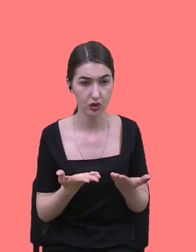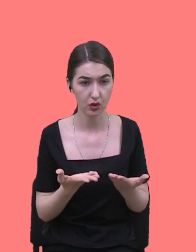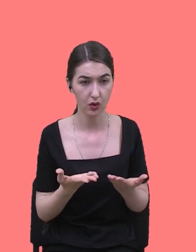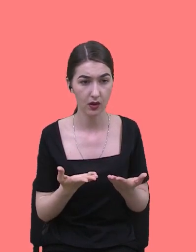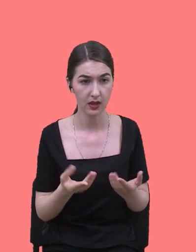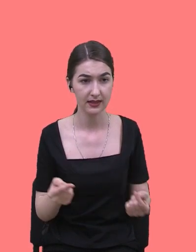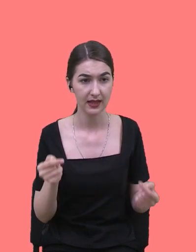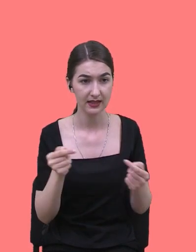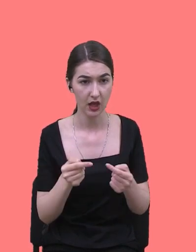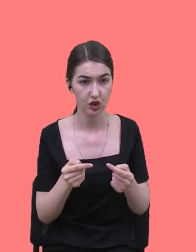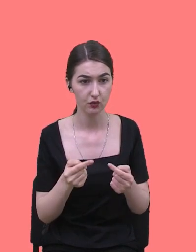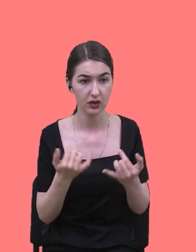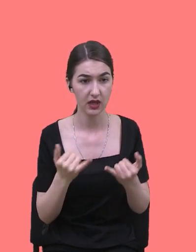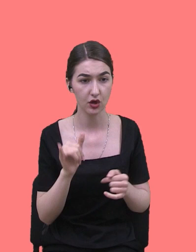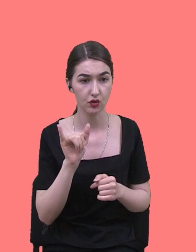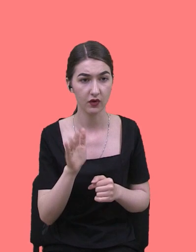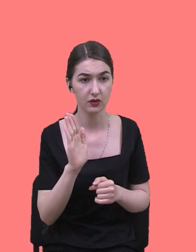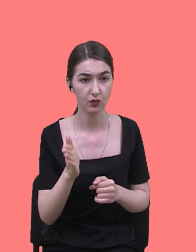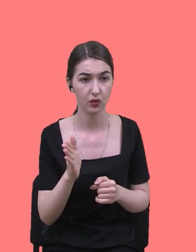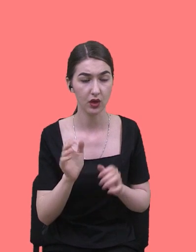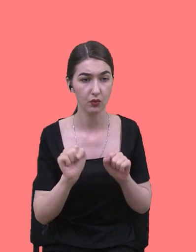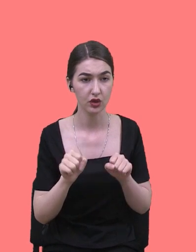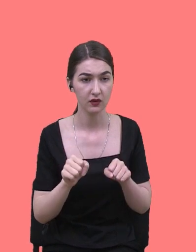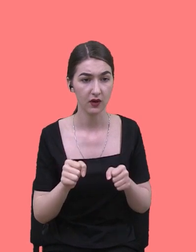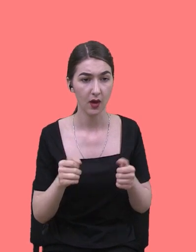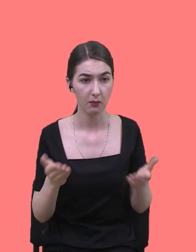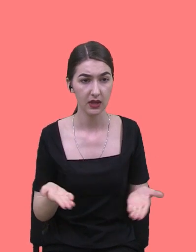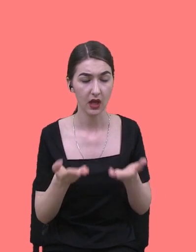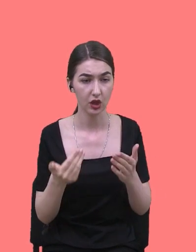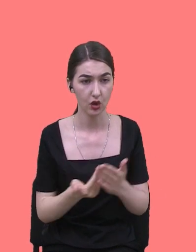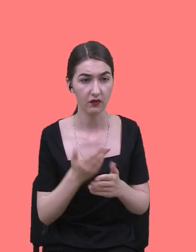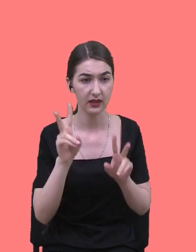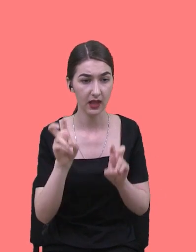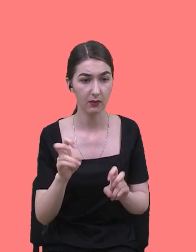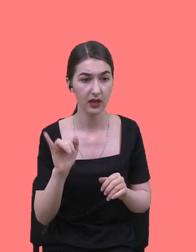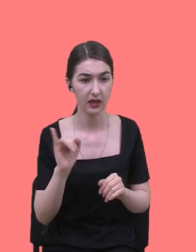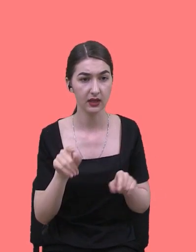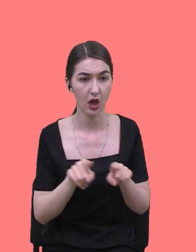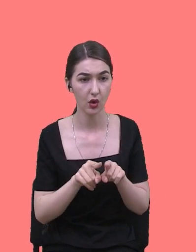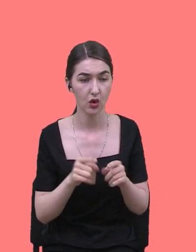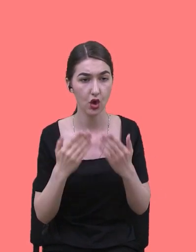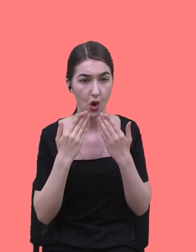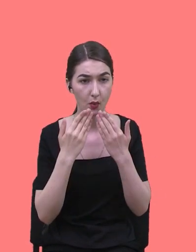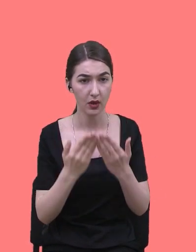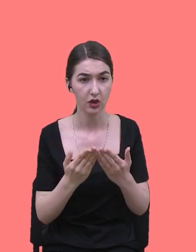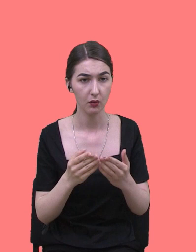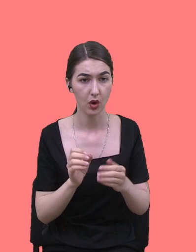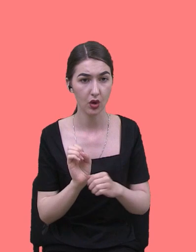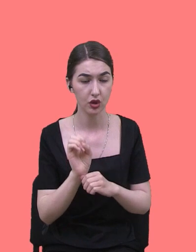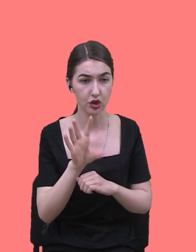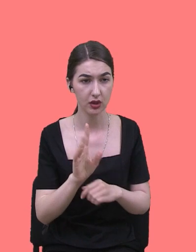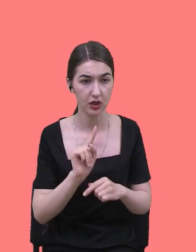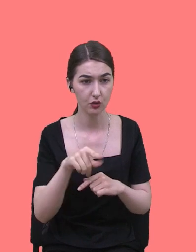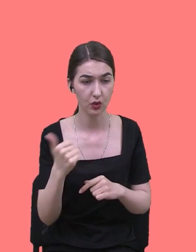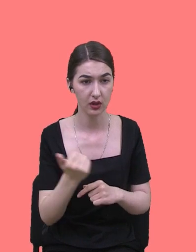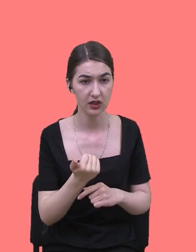yet again, in the next week, you will get a survey, and we will ask you again to prioritize the next challenges or provide feedback if you believe